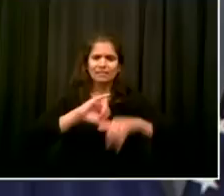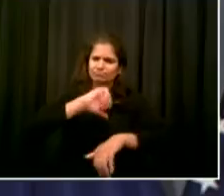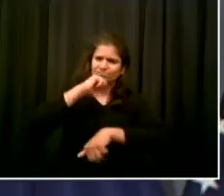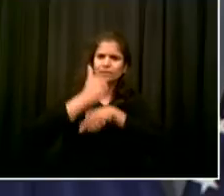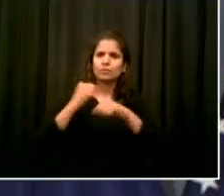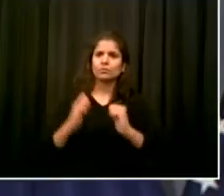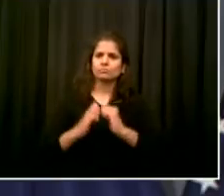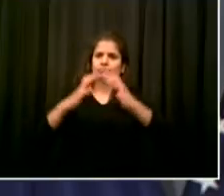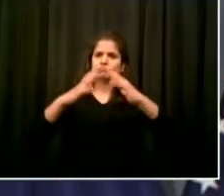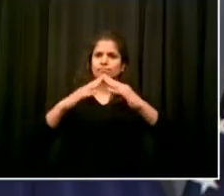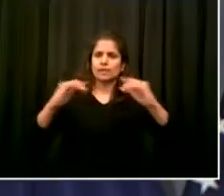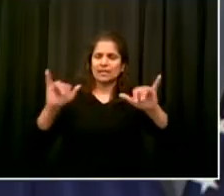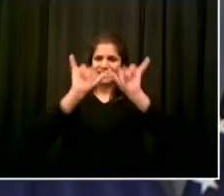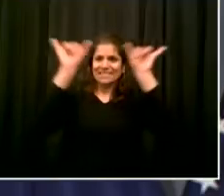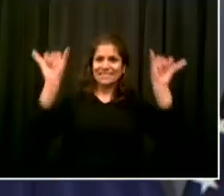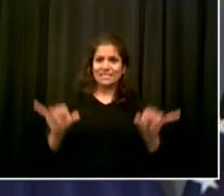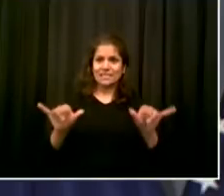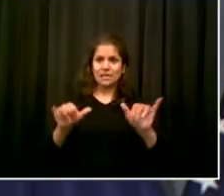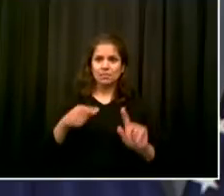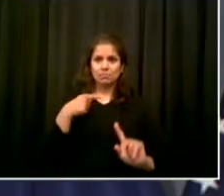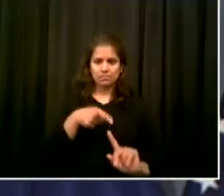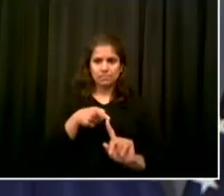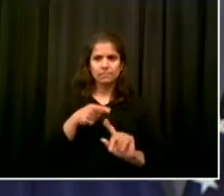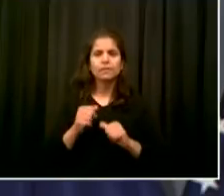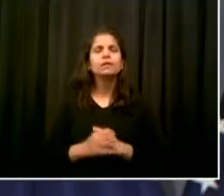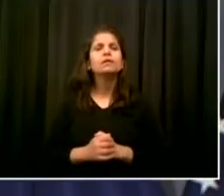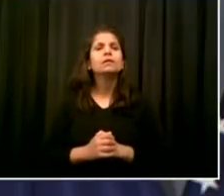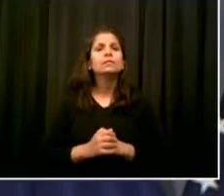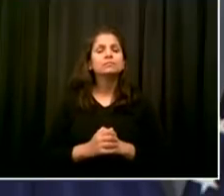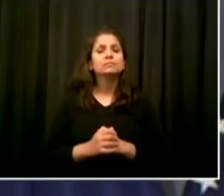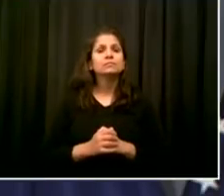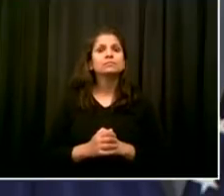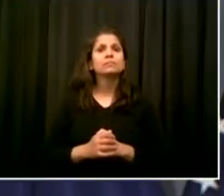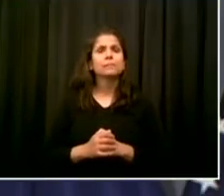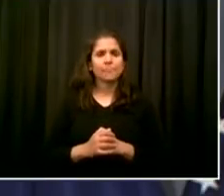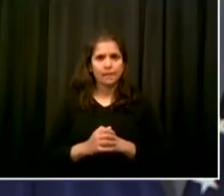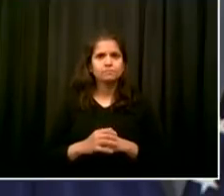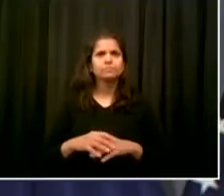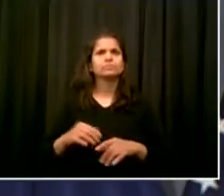comrades and to my colleagues out there, the fearless men and women,